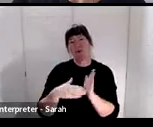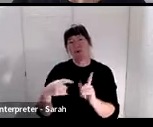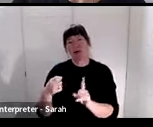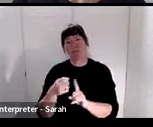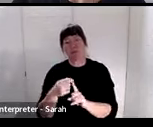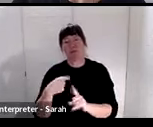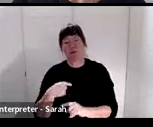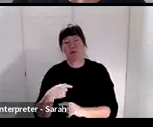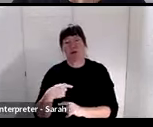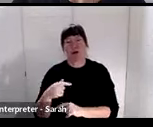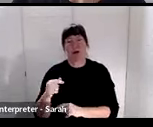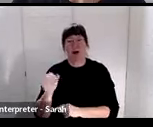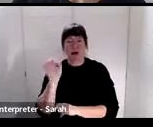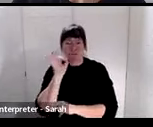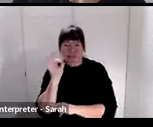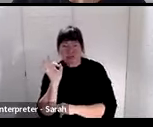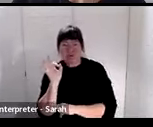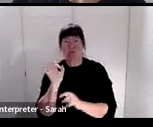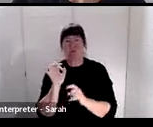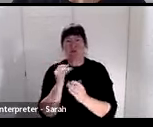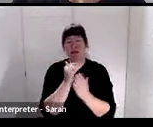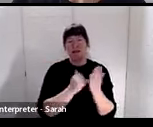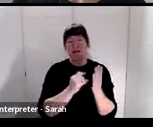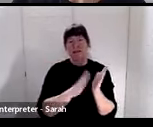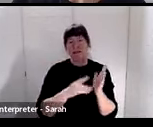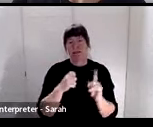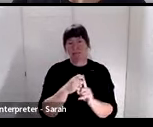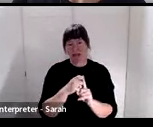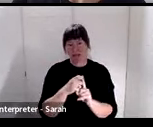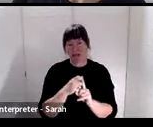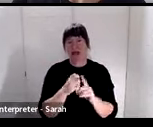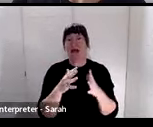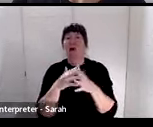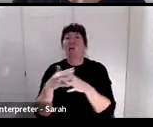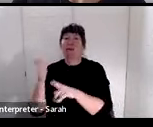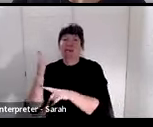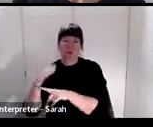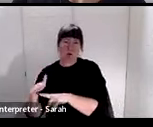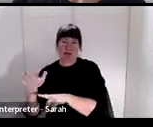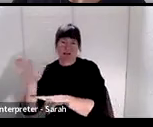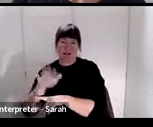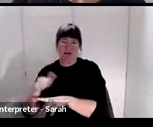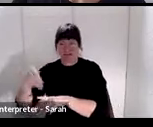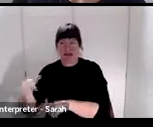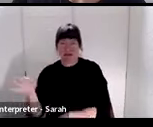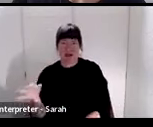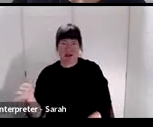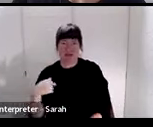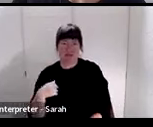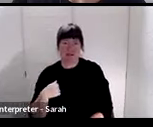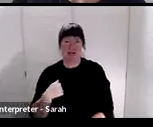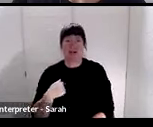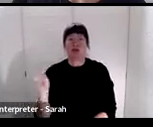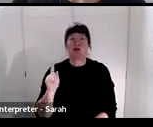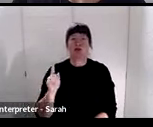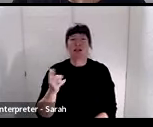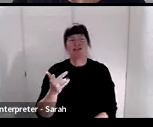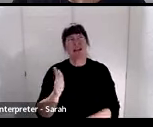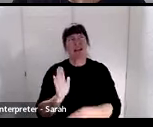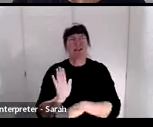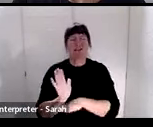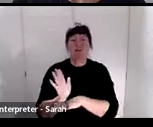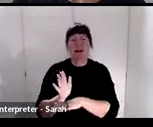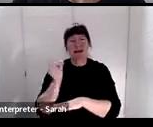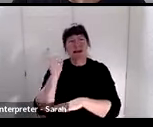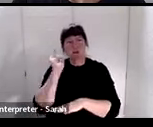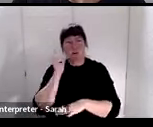I'm Nationals List MP and I'm based in West Coast Tasman in the South Island. Today I'm wearing a grey and